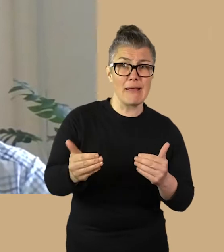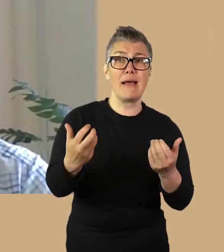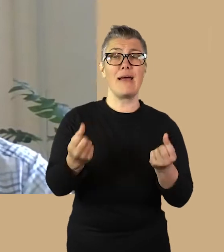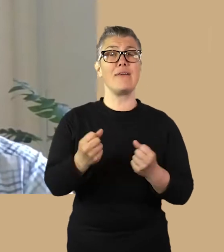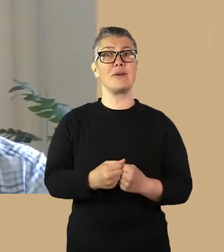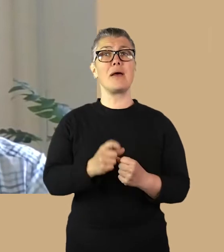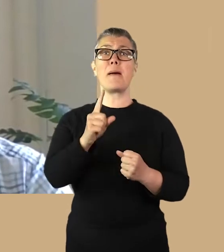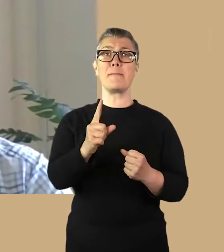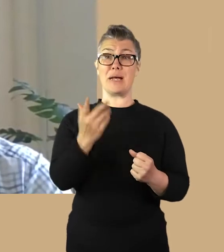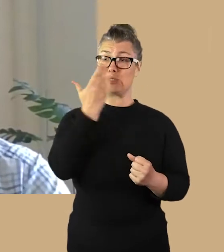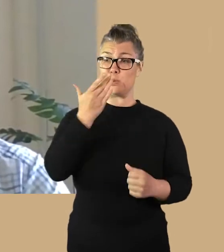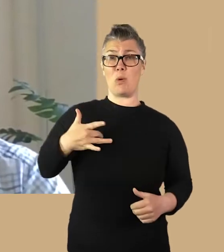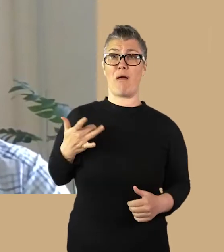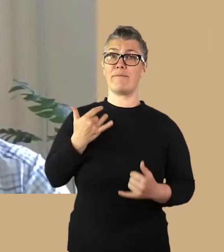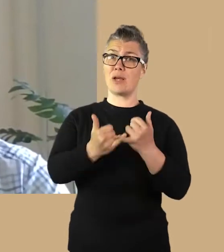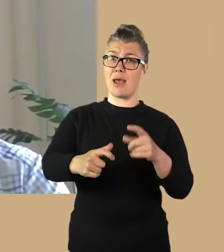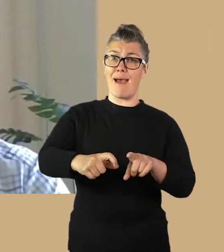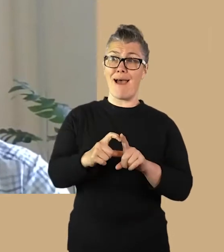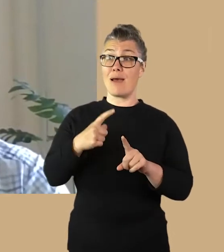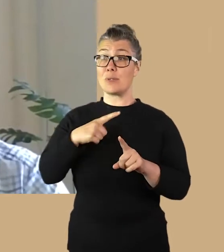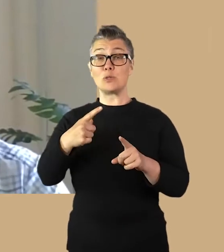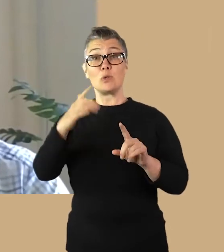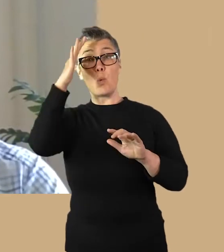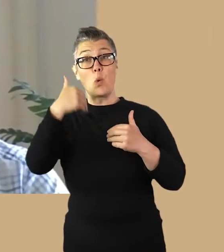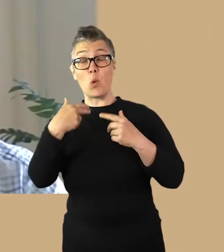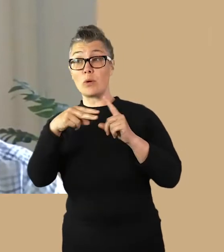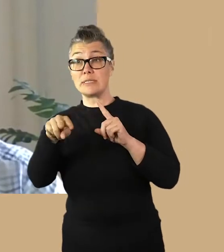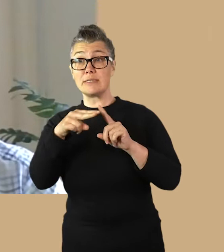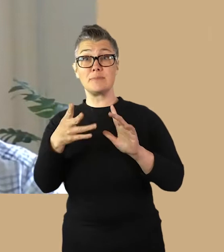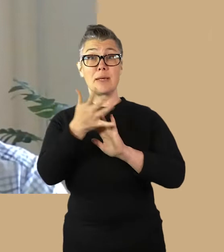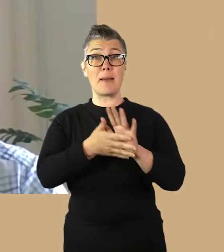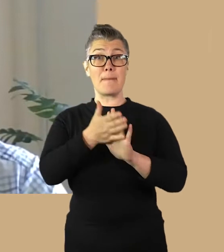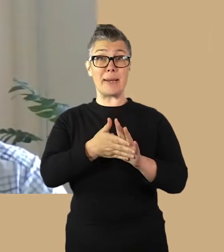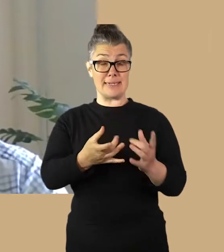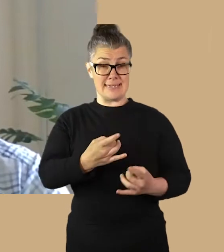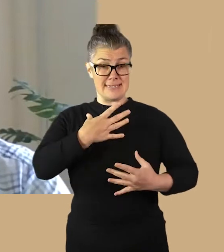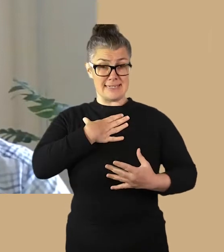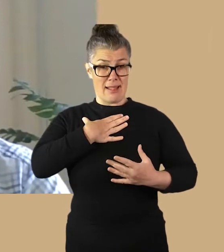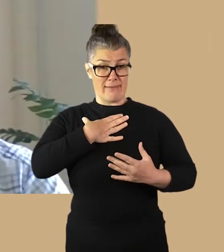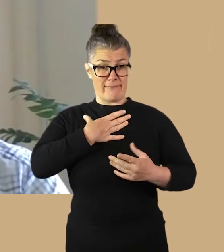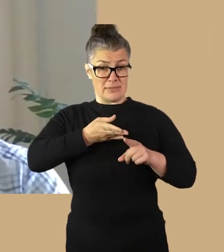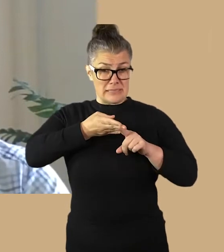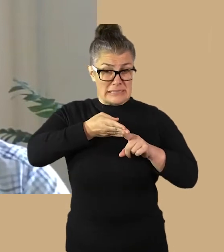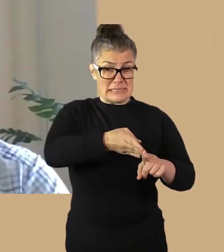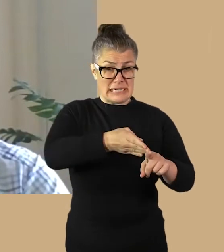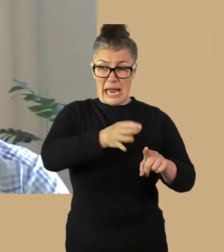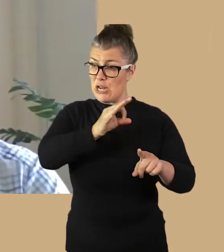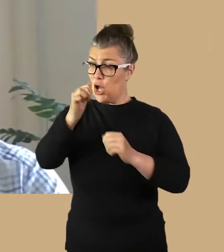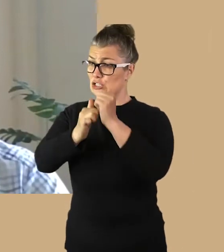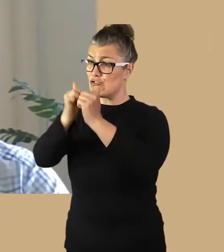determination. Student life at the university level was extremely difficult for Miss Lee, as her autism made